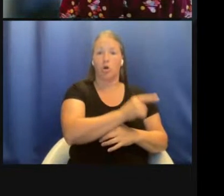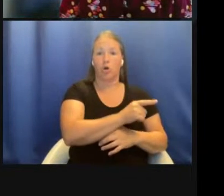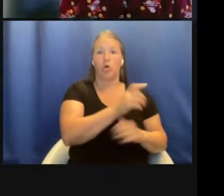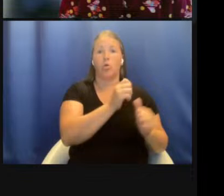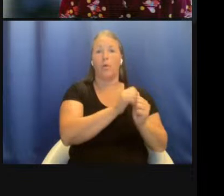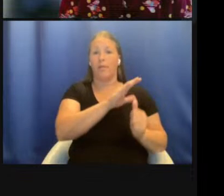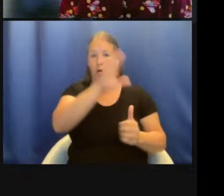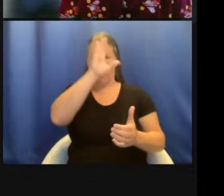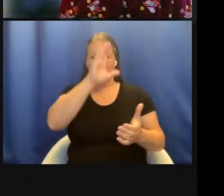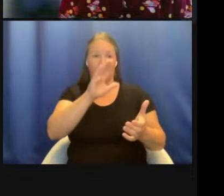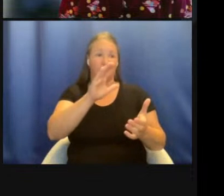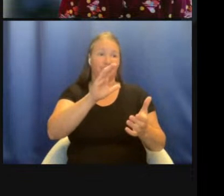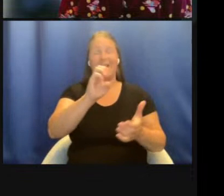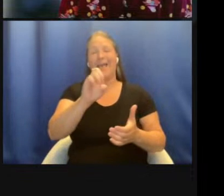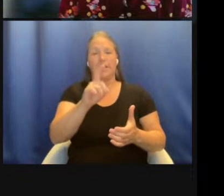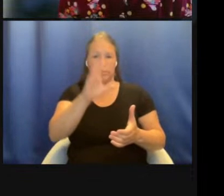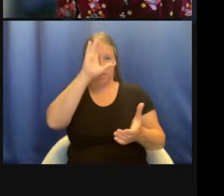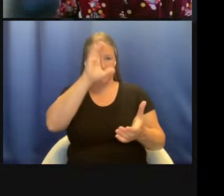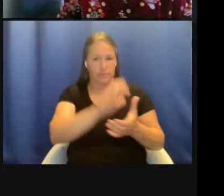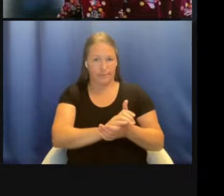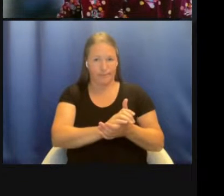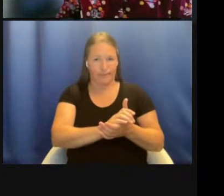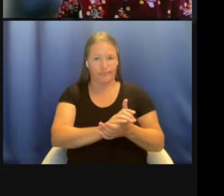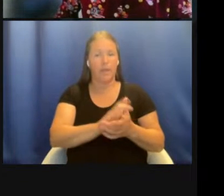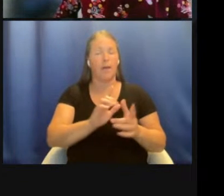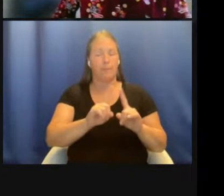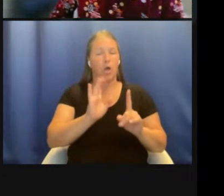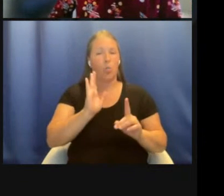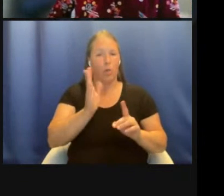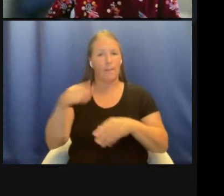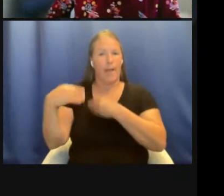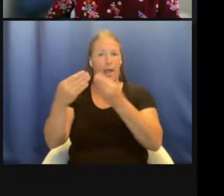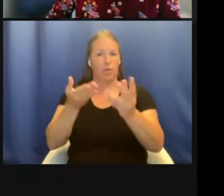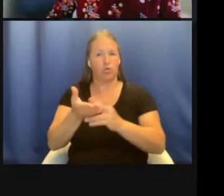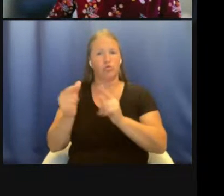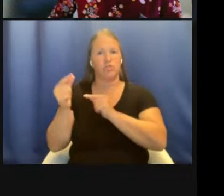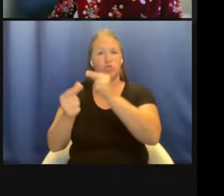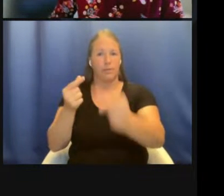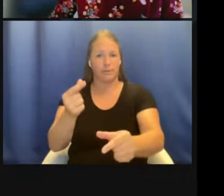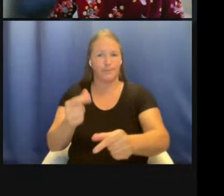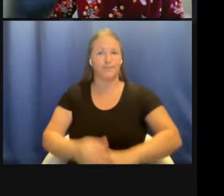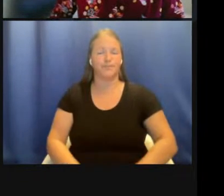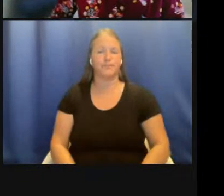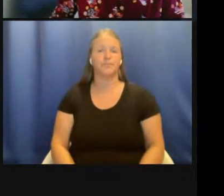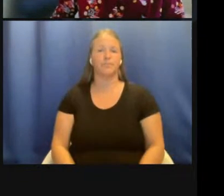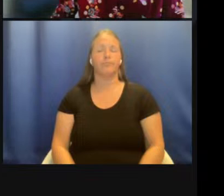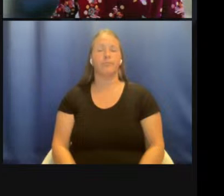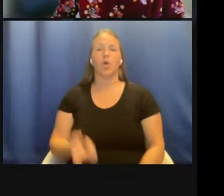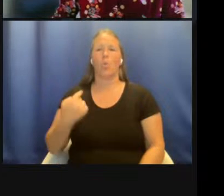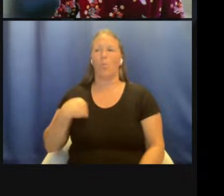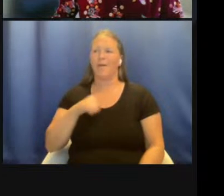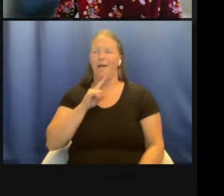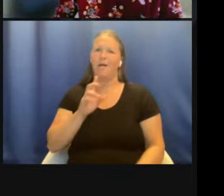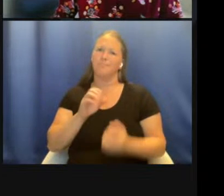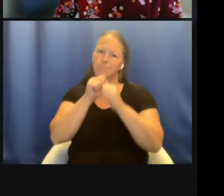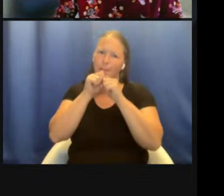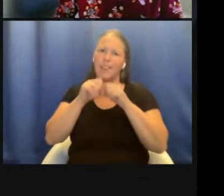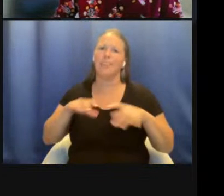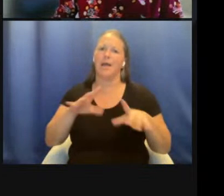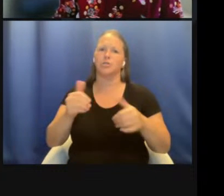the generations. We are blessed to have thousands of documents,